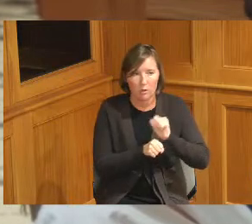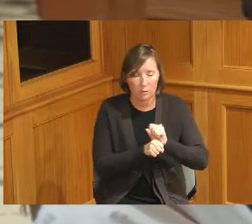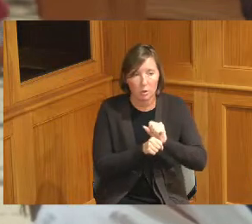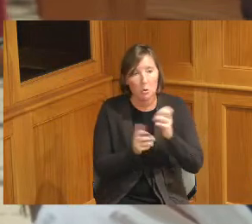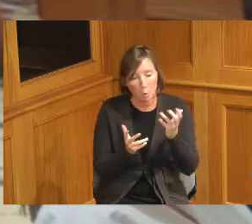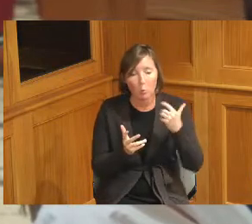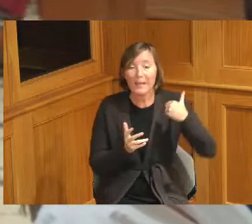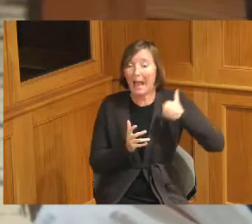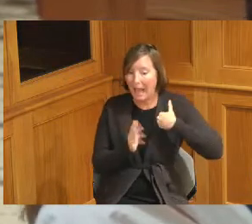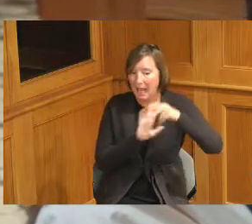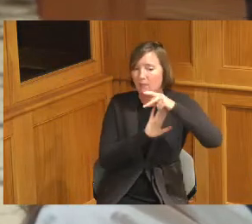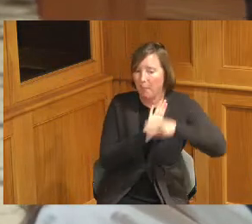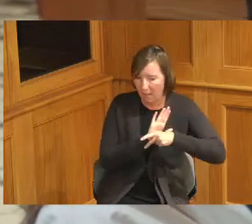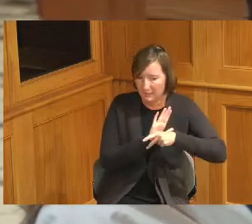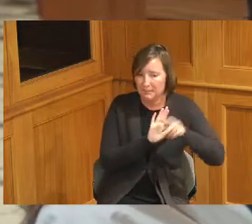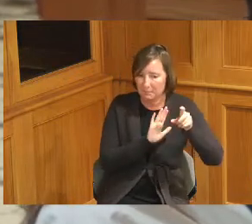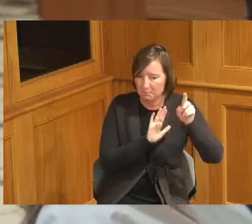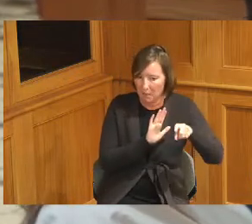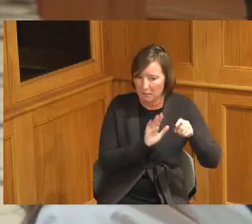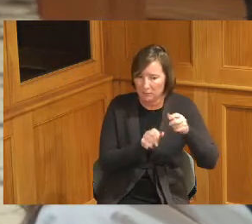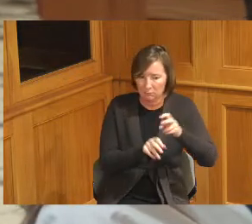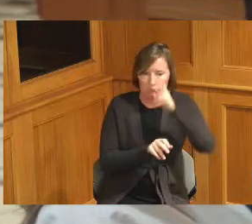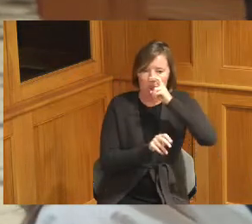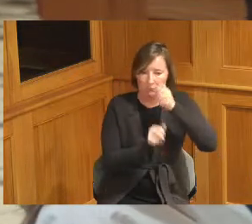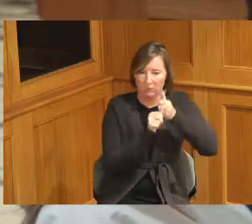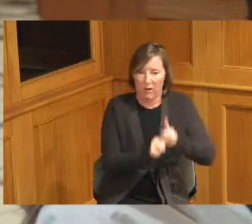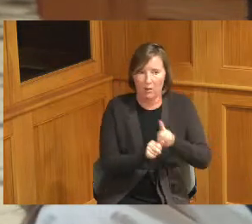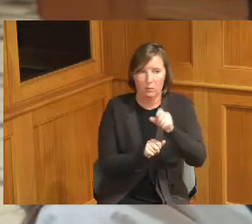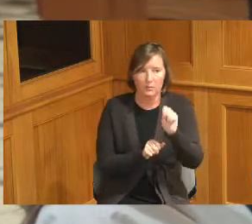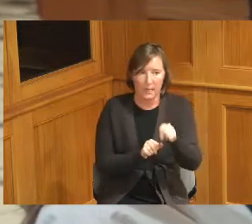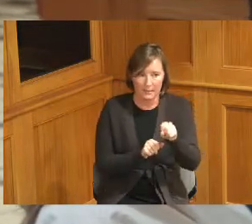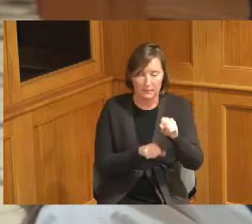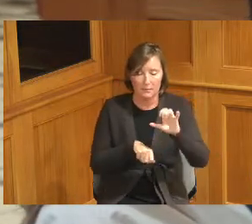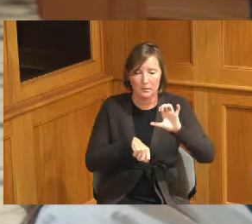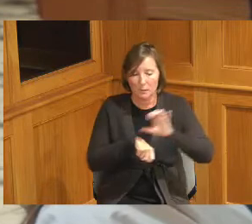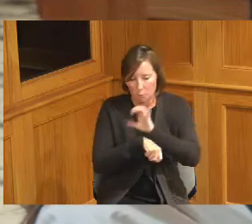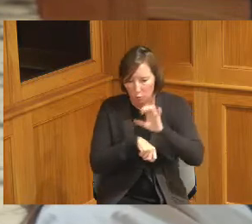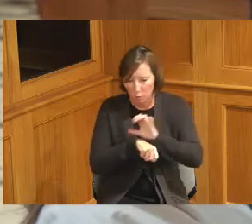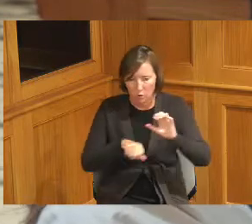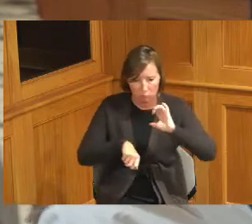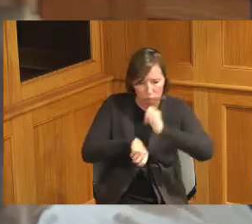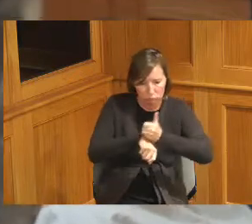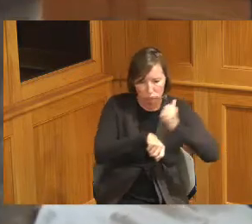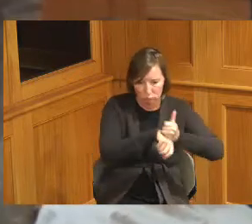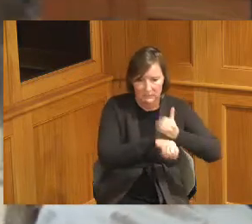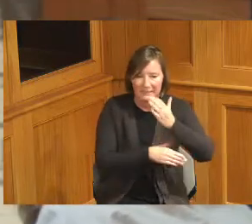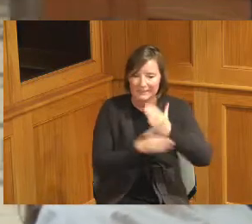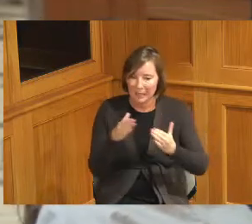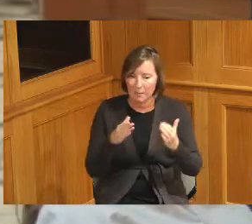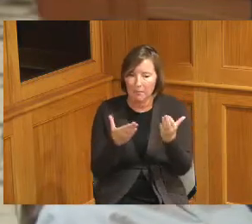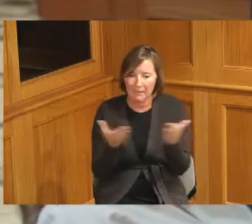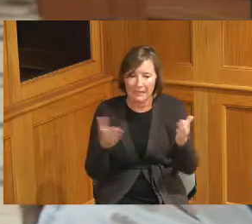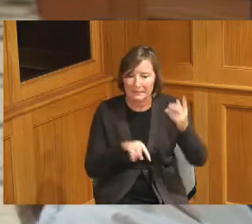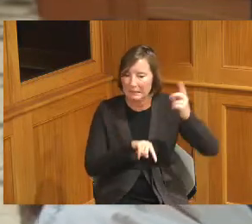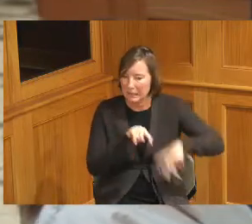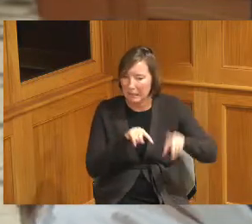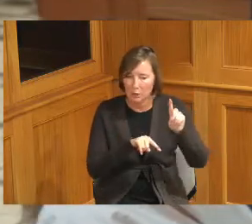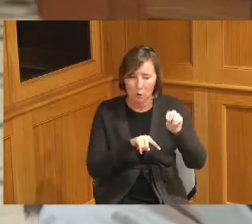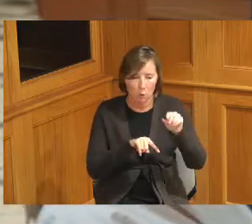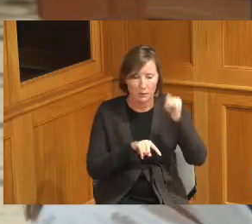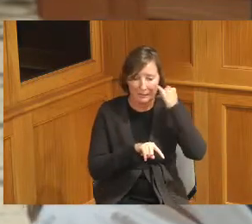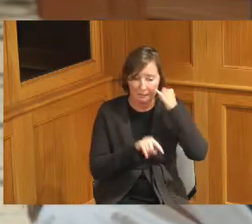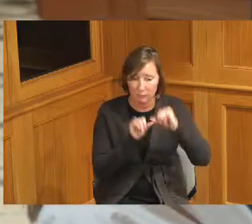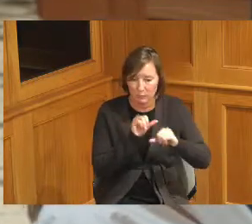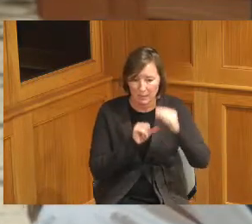some procedures that they have to follow in terms of, the use of their computer and the things that they can and can't do. But